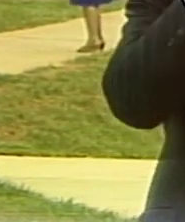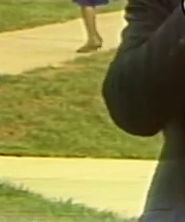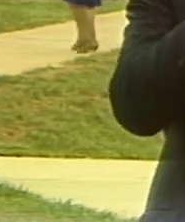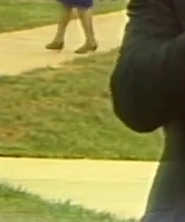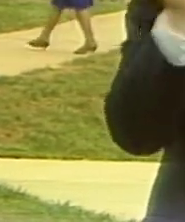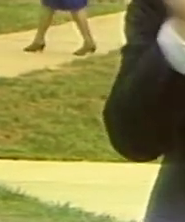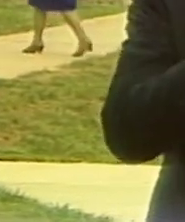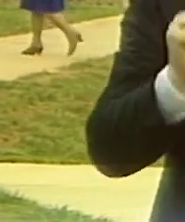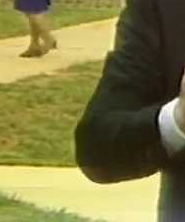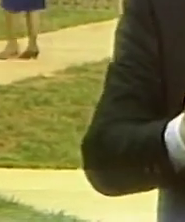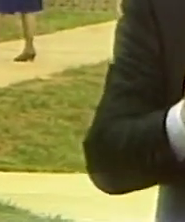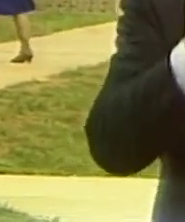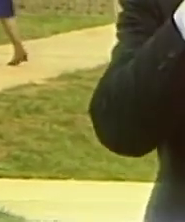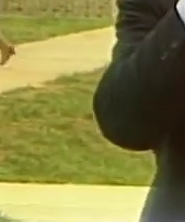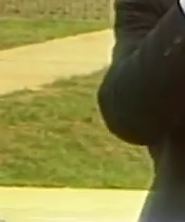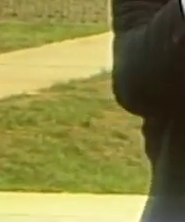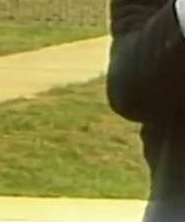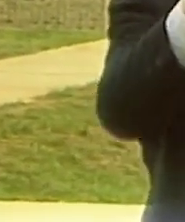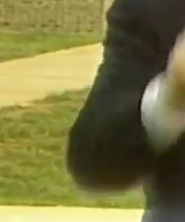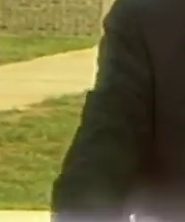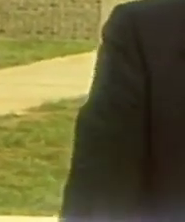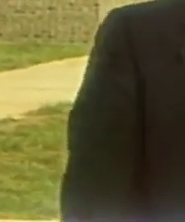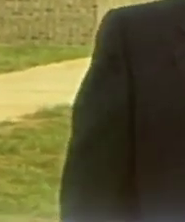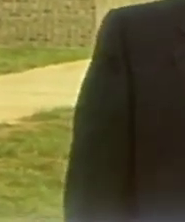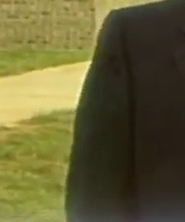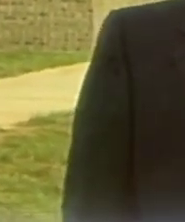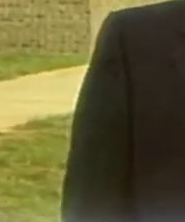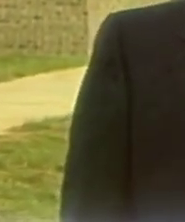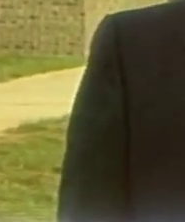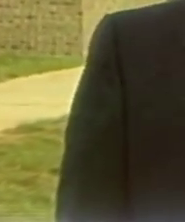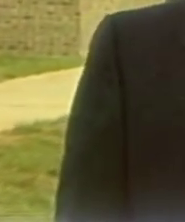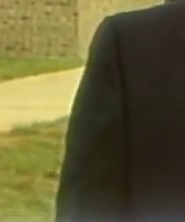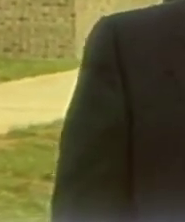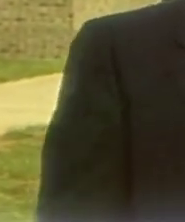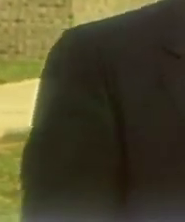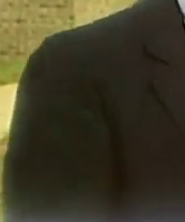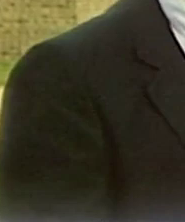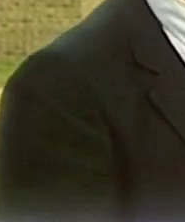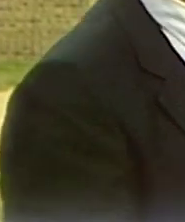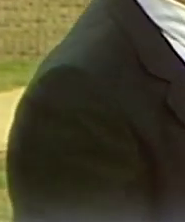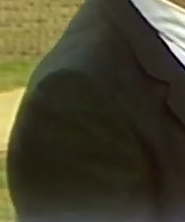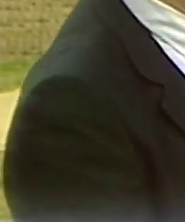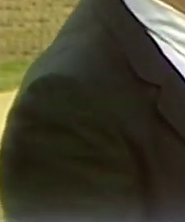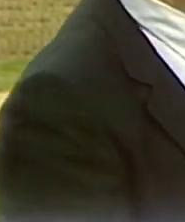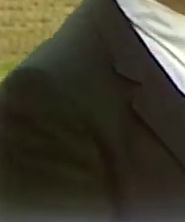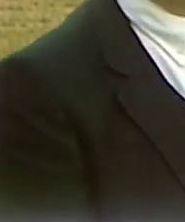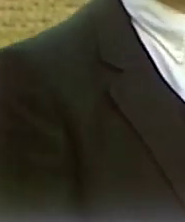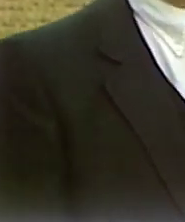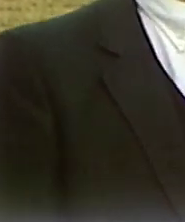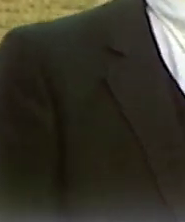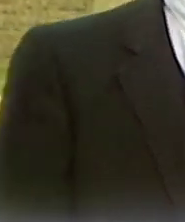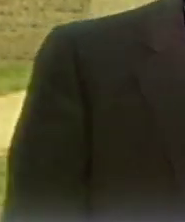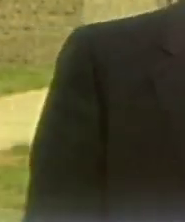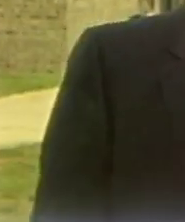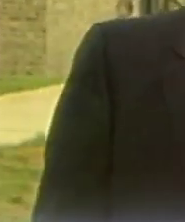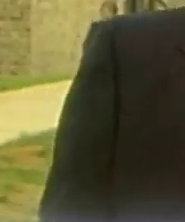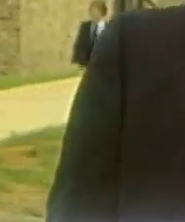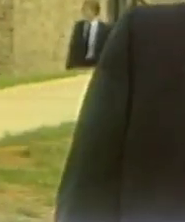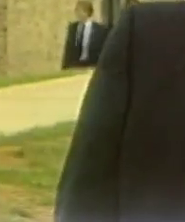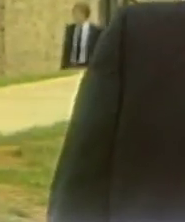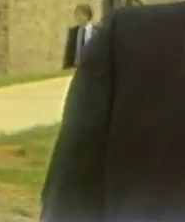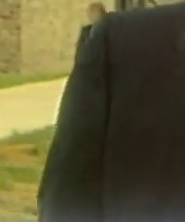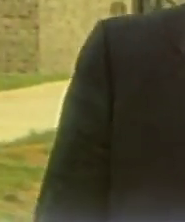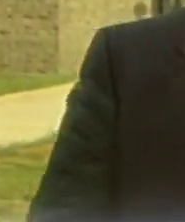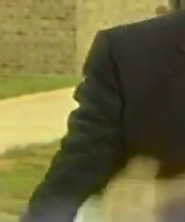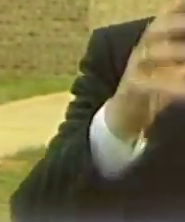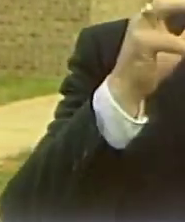minutes, for the very last time ever, I'll be asking you to stake your claim on Liberty Mountain. I want you to be a part